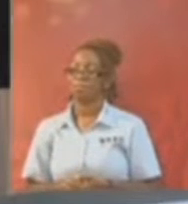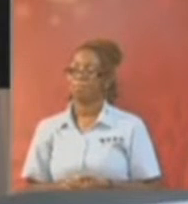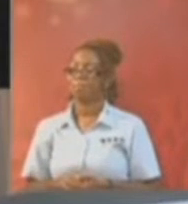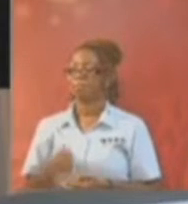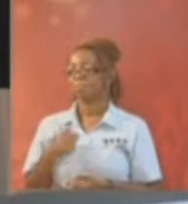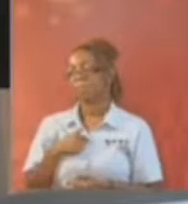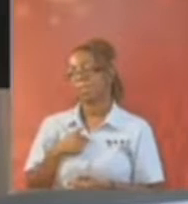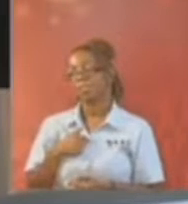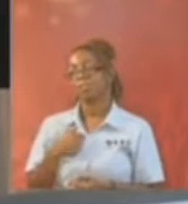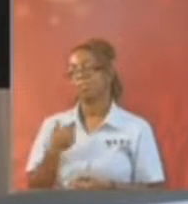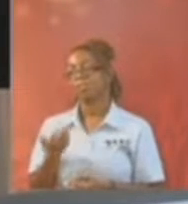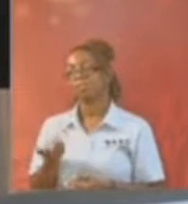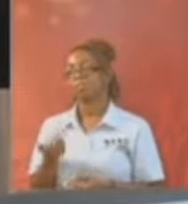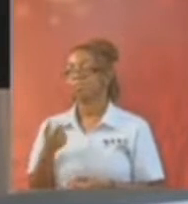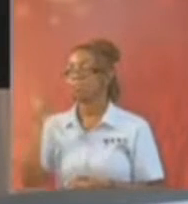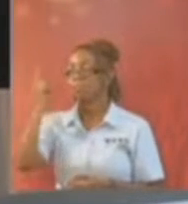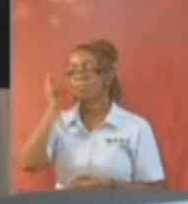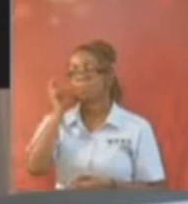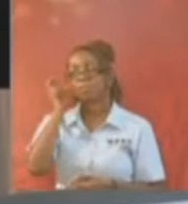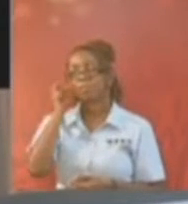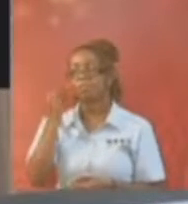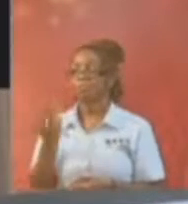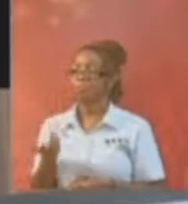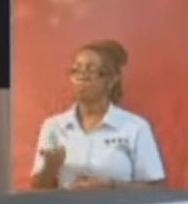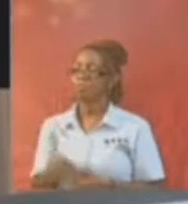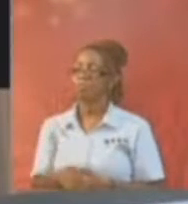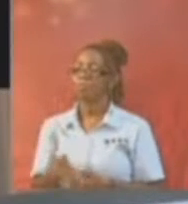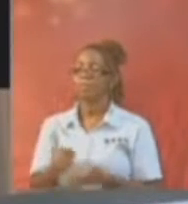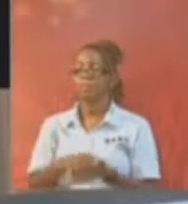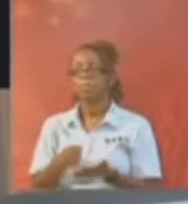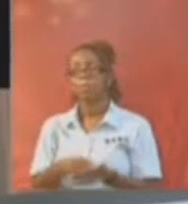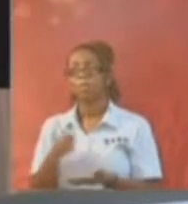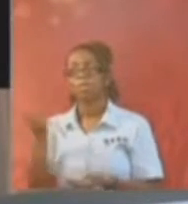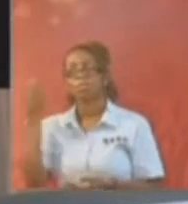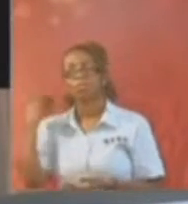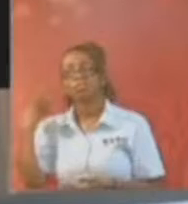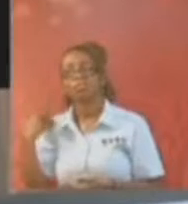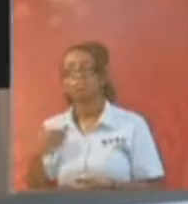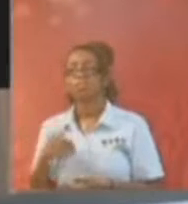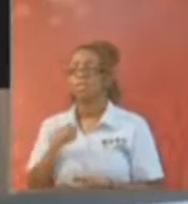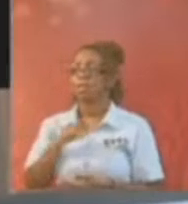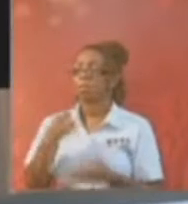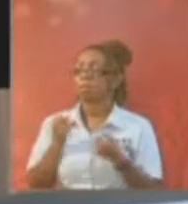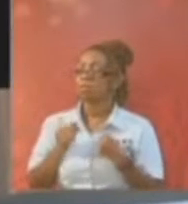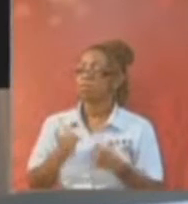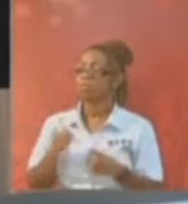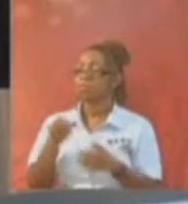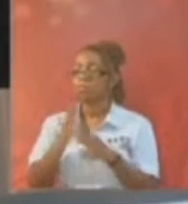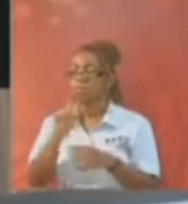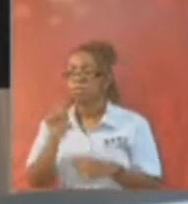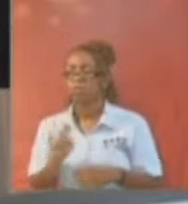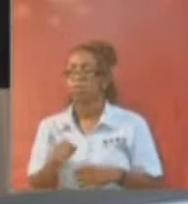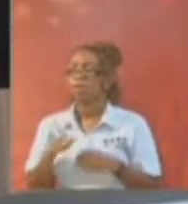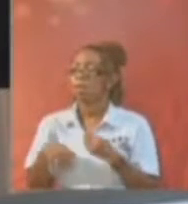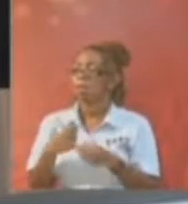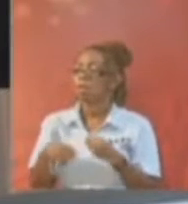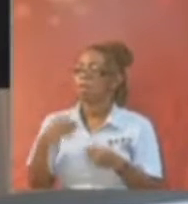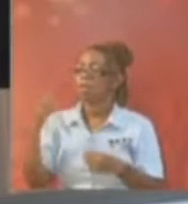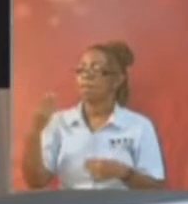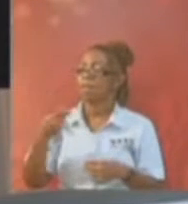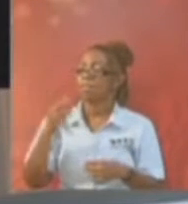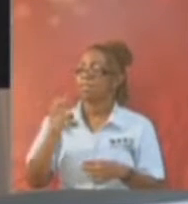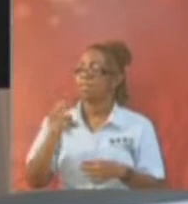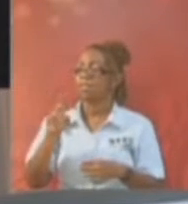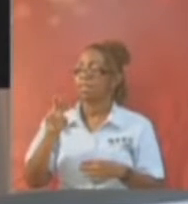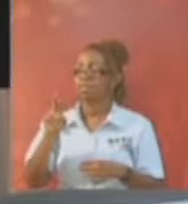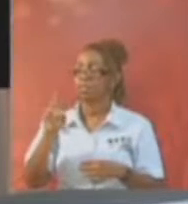I want to sort of revisit this issue of herd immunity. And I think, as we go forward in these